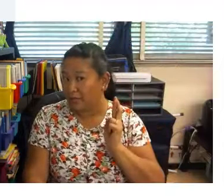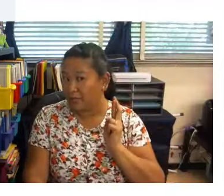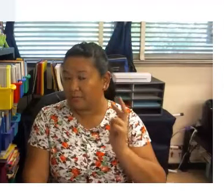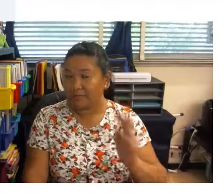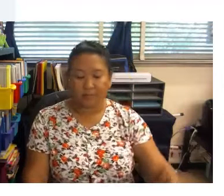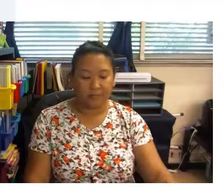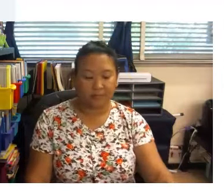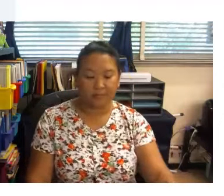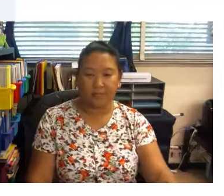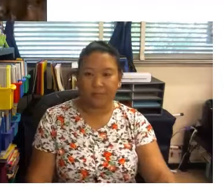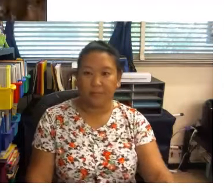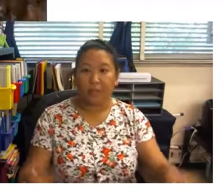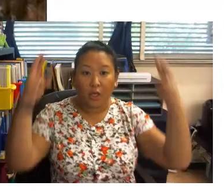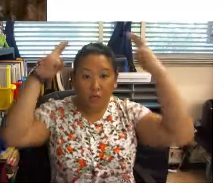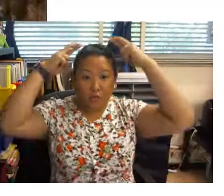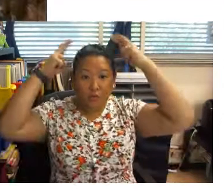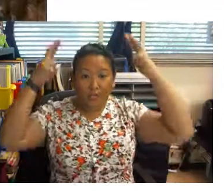braid,